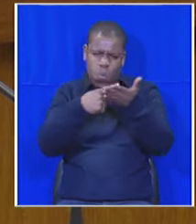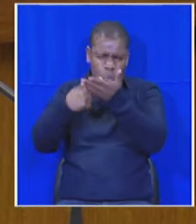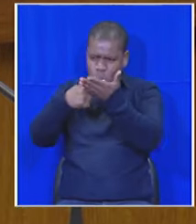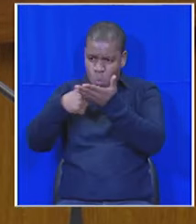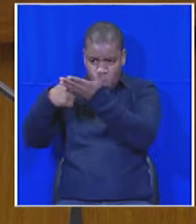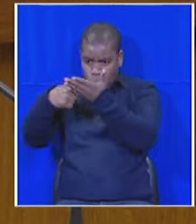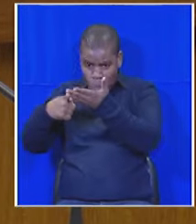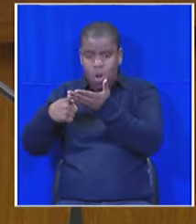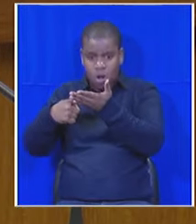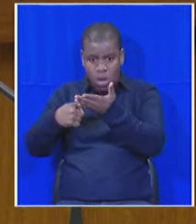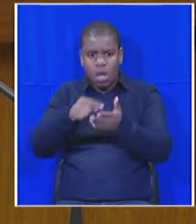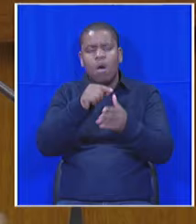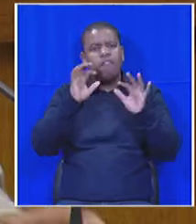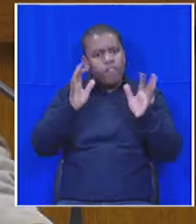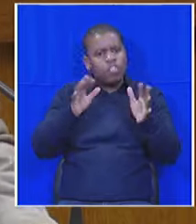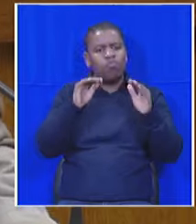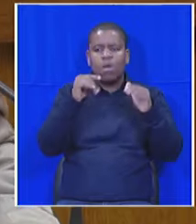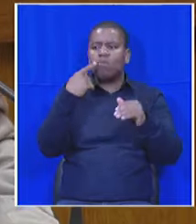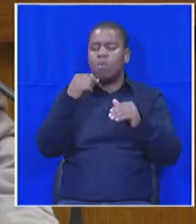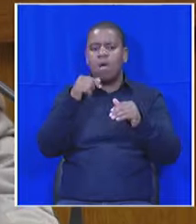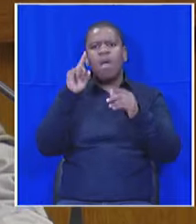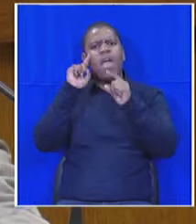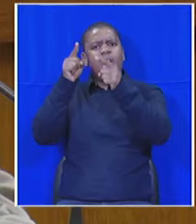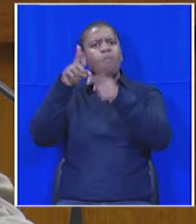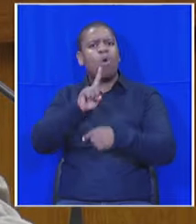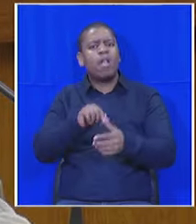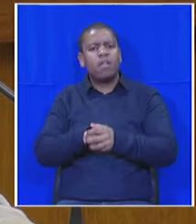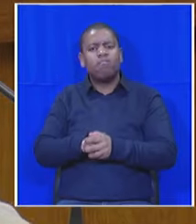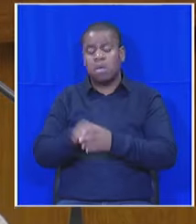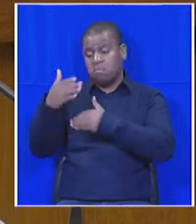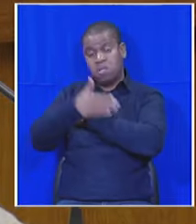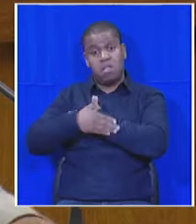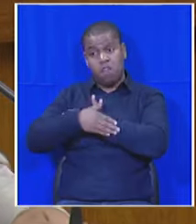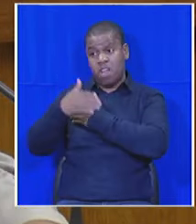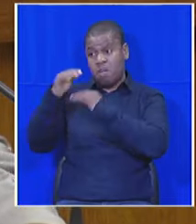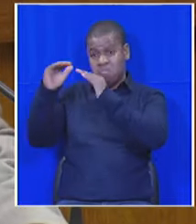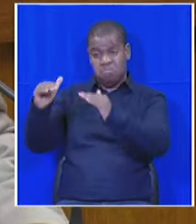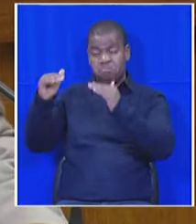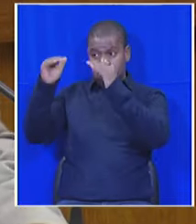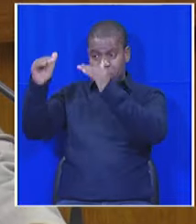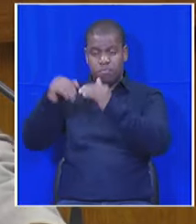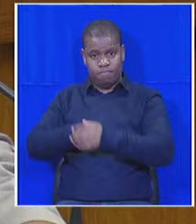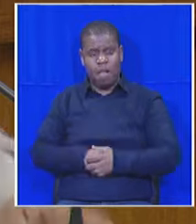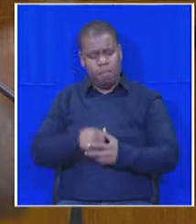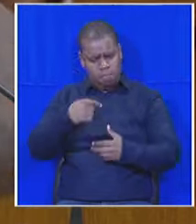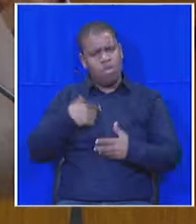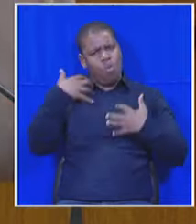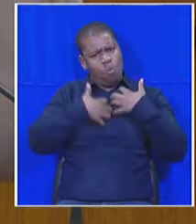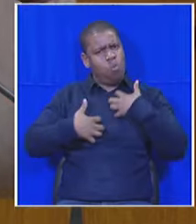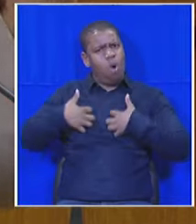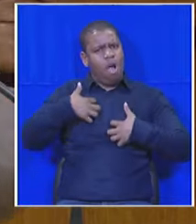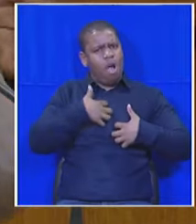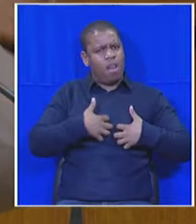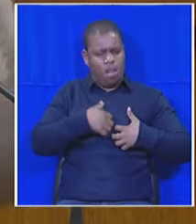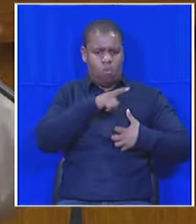to move the country forward. Now I get worried because we are talking of a department here that both